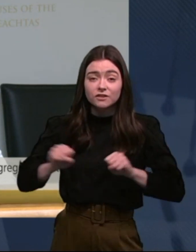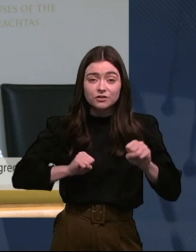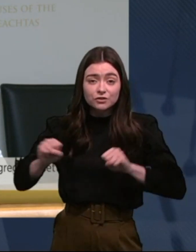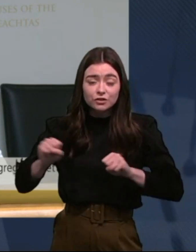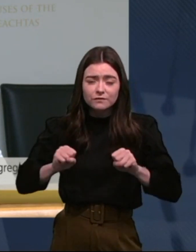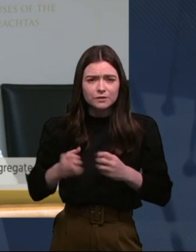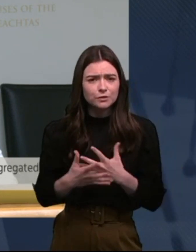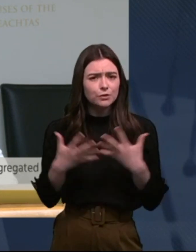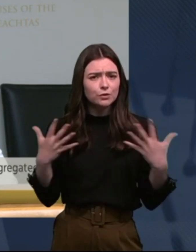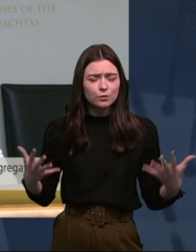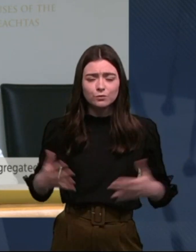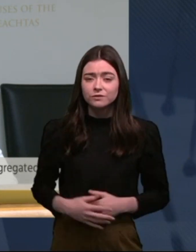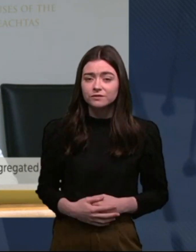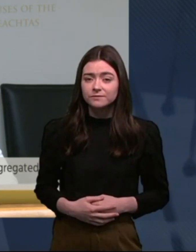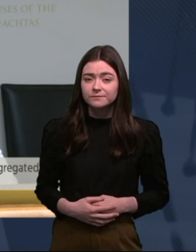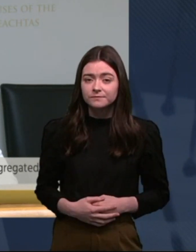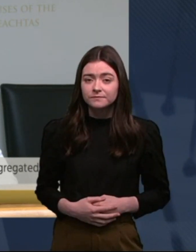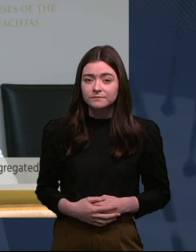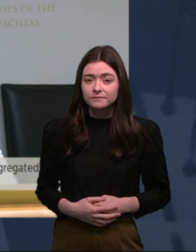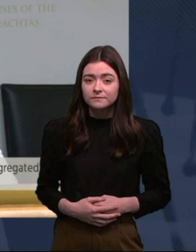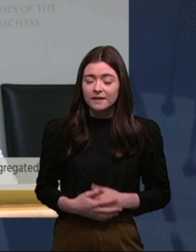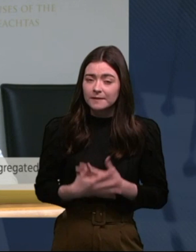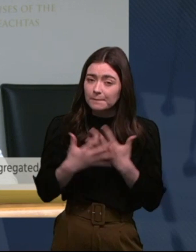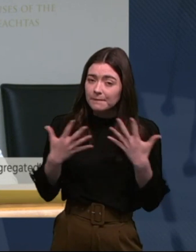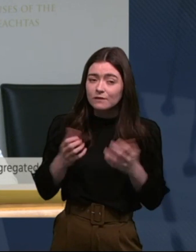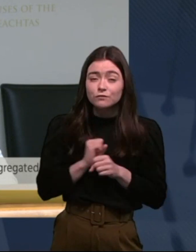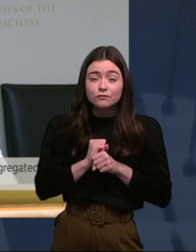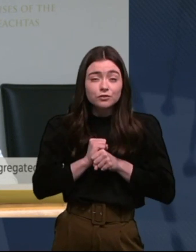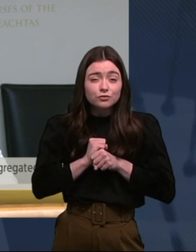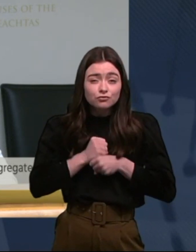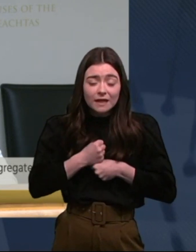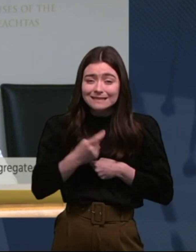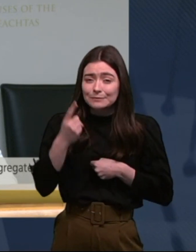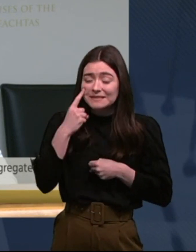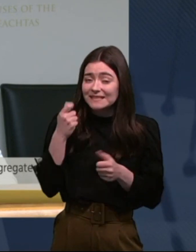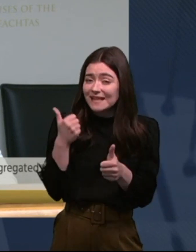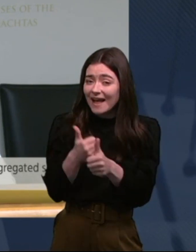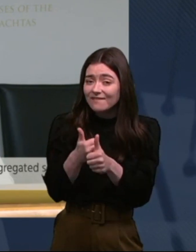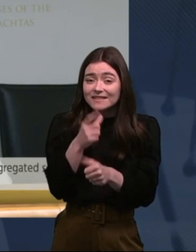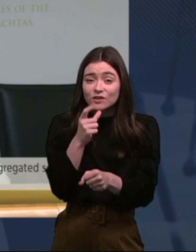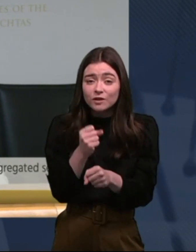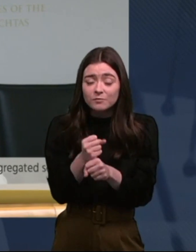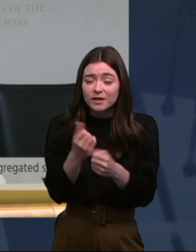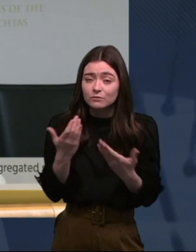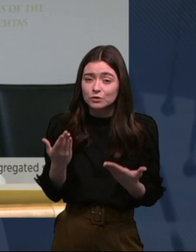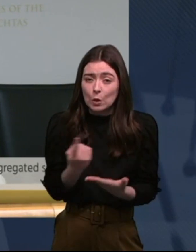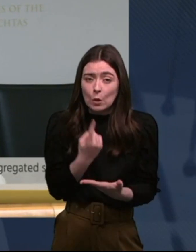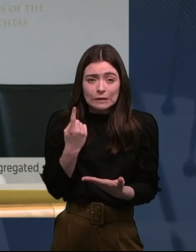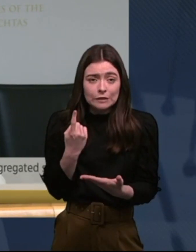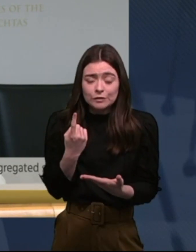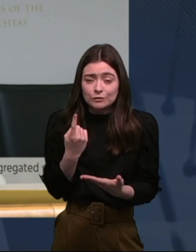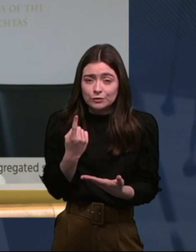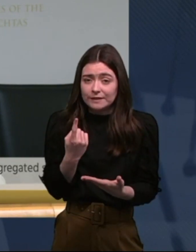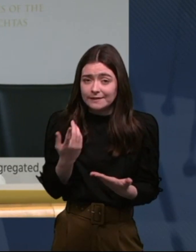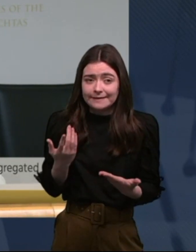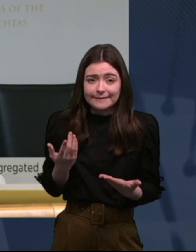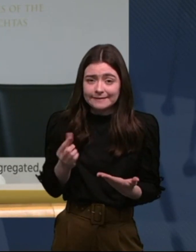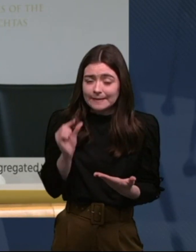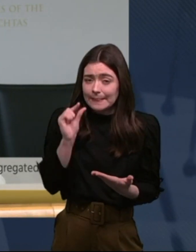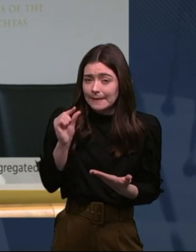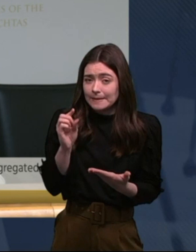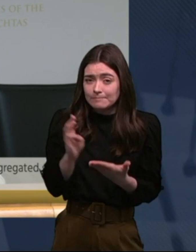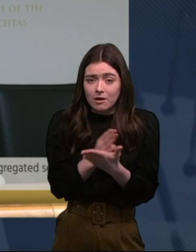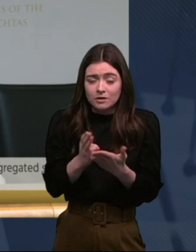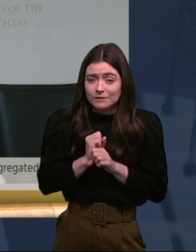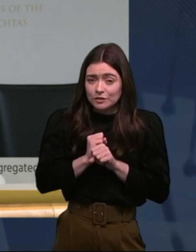is immense. And the level of distress that we hear advocates talking about only touches the surface of the distress that those